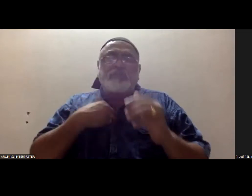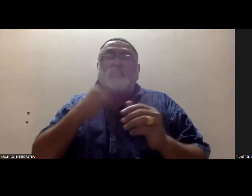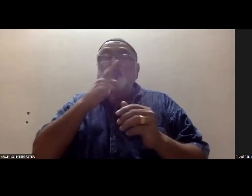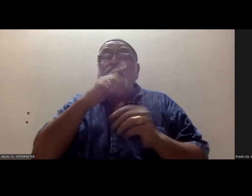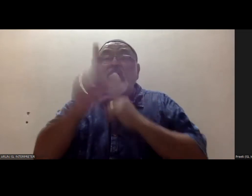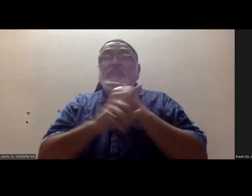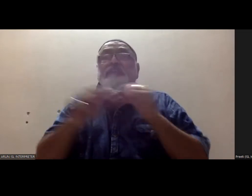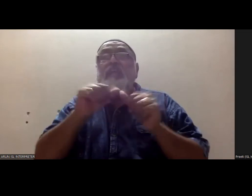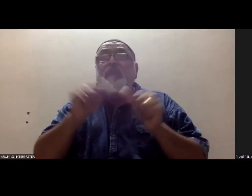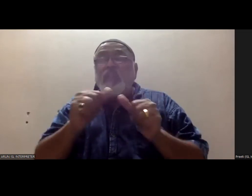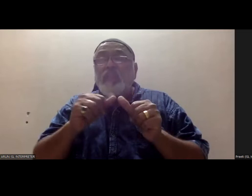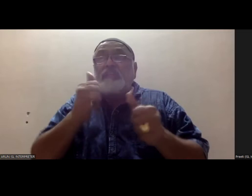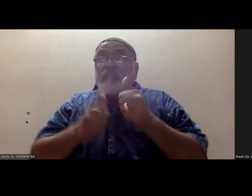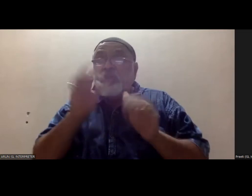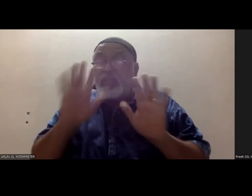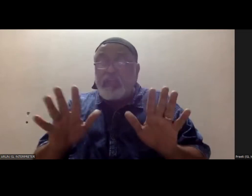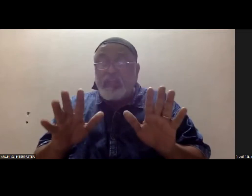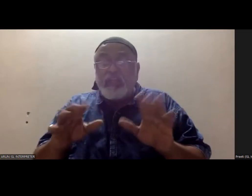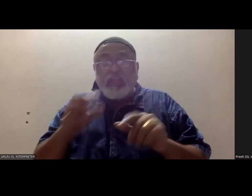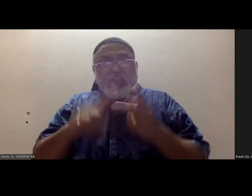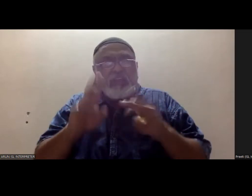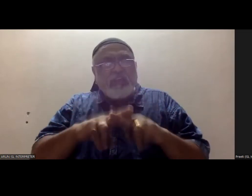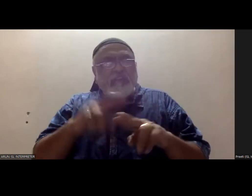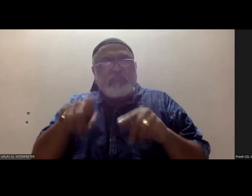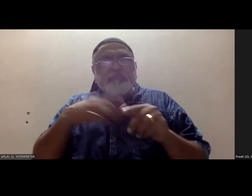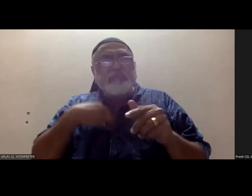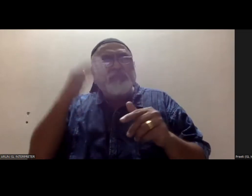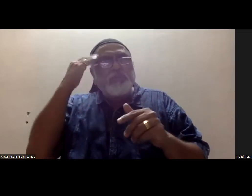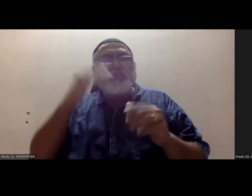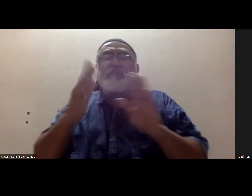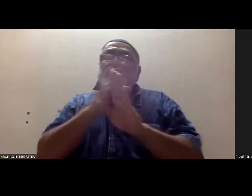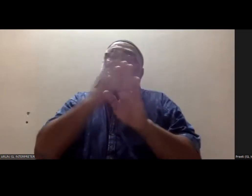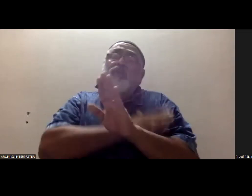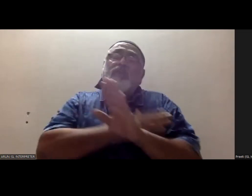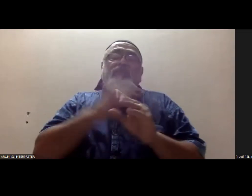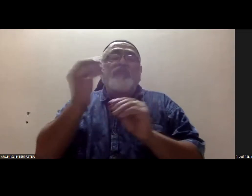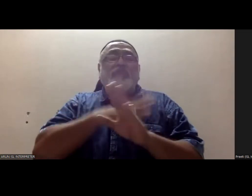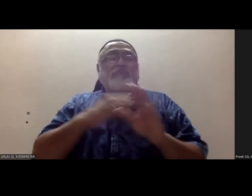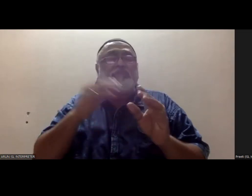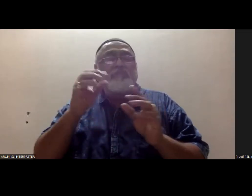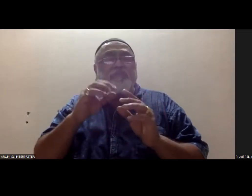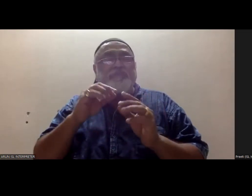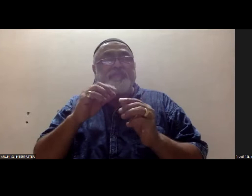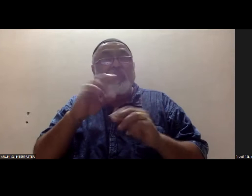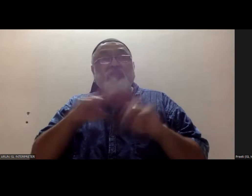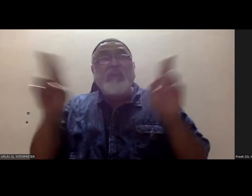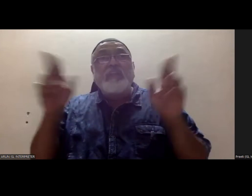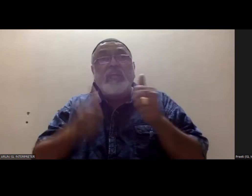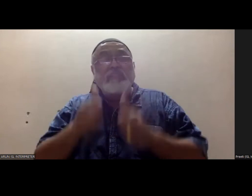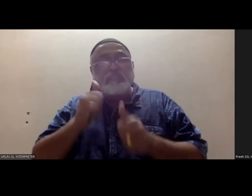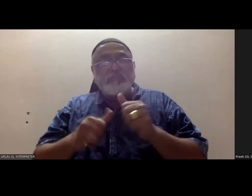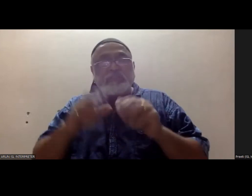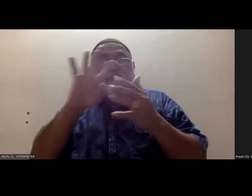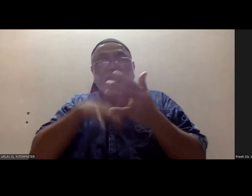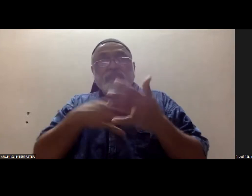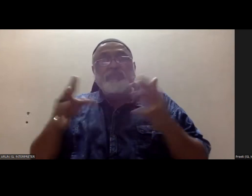do for that. Because if that's the case, you should have informed us in prior, because the final exam that we are scheduling is